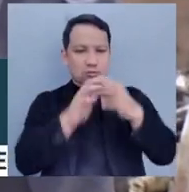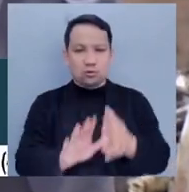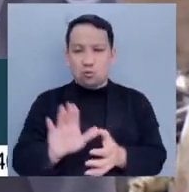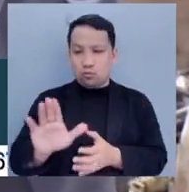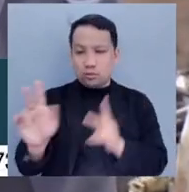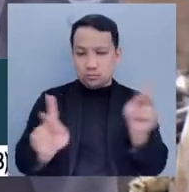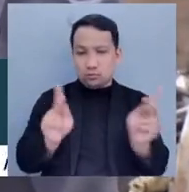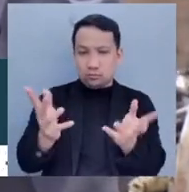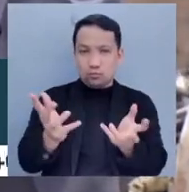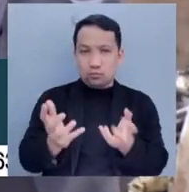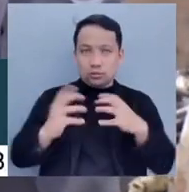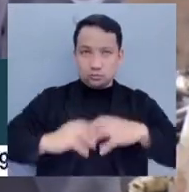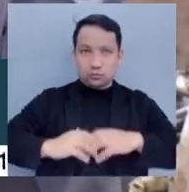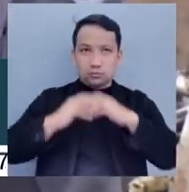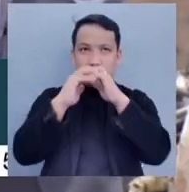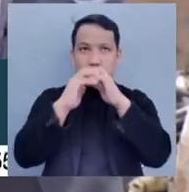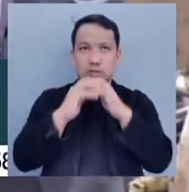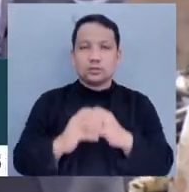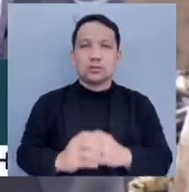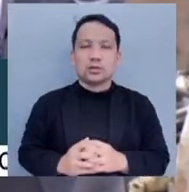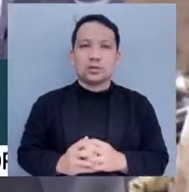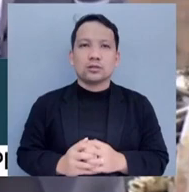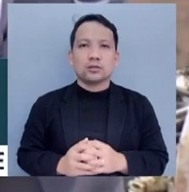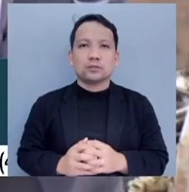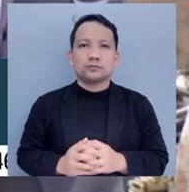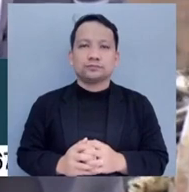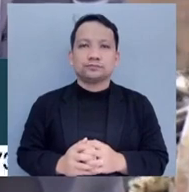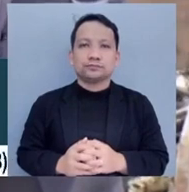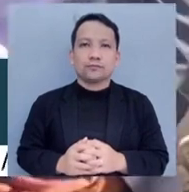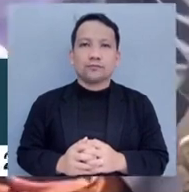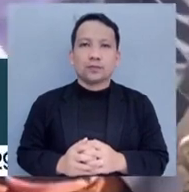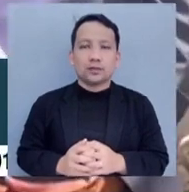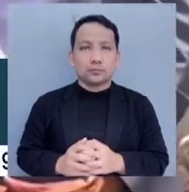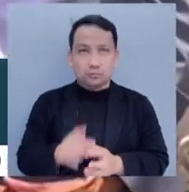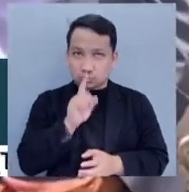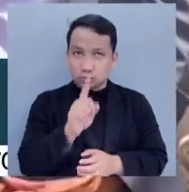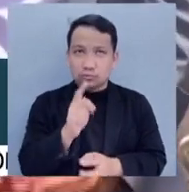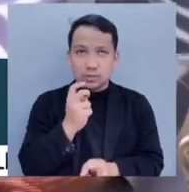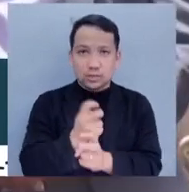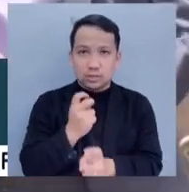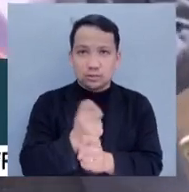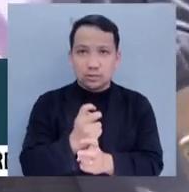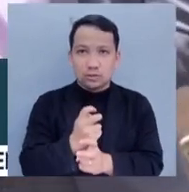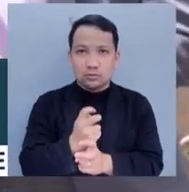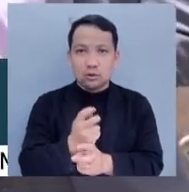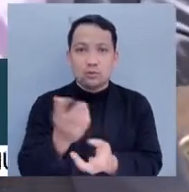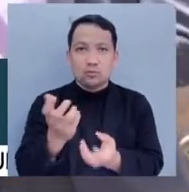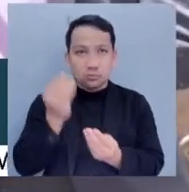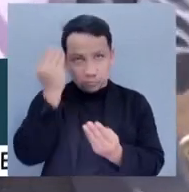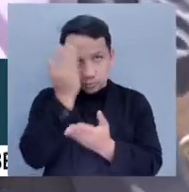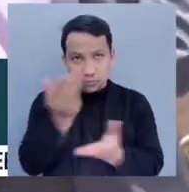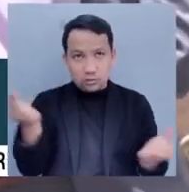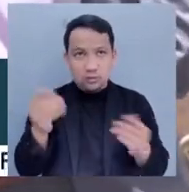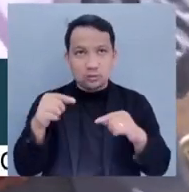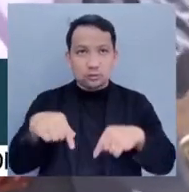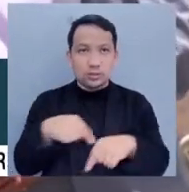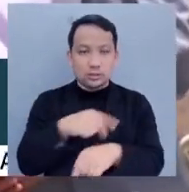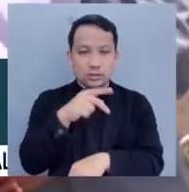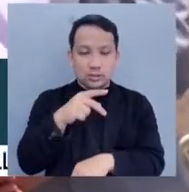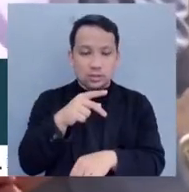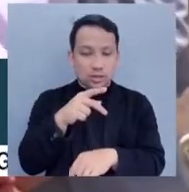Maui want it built. But, you know, it's going to be hard. But I also want all of you to know the country grieves with